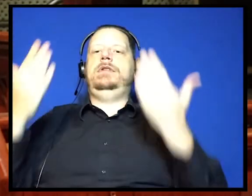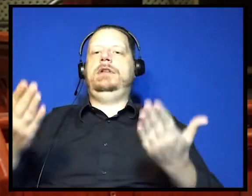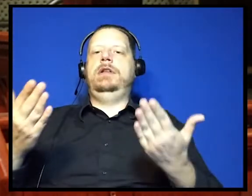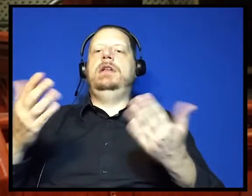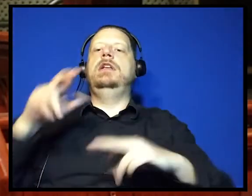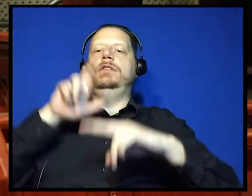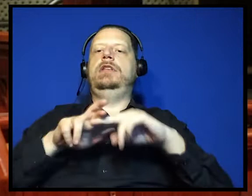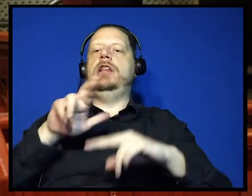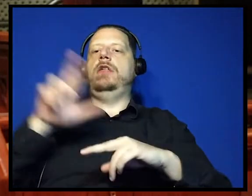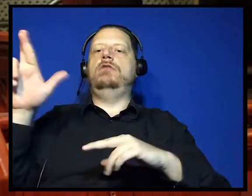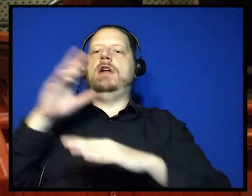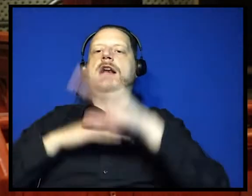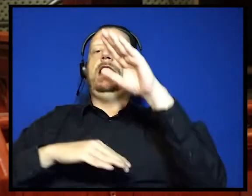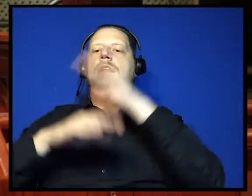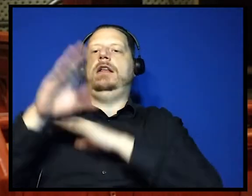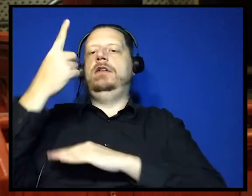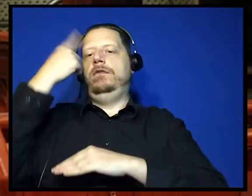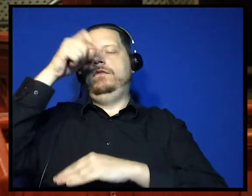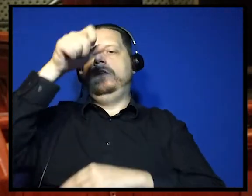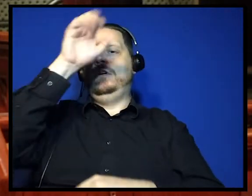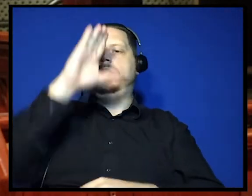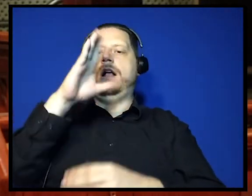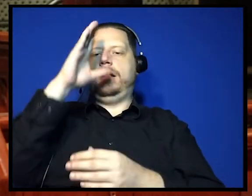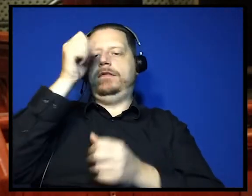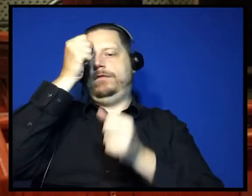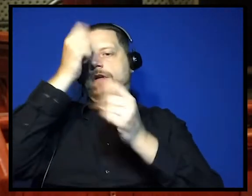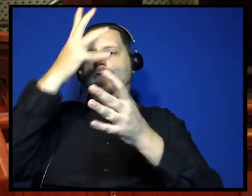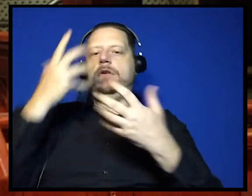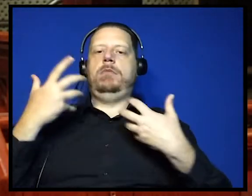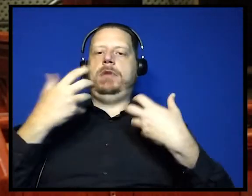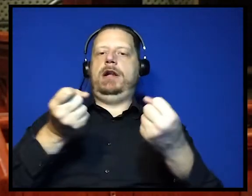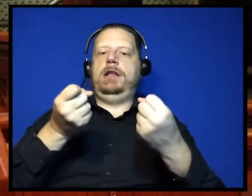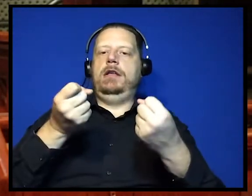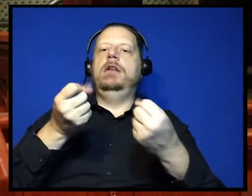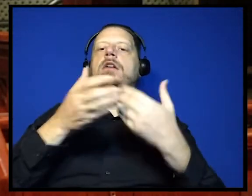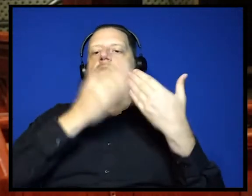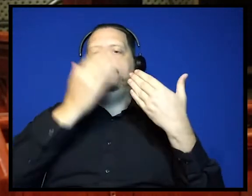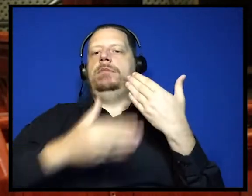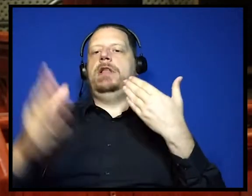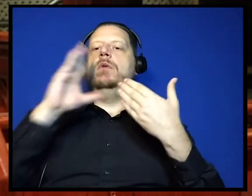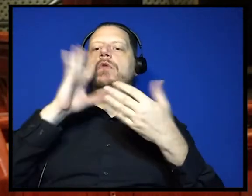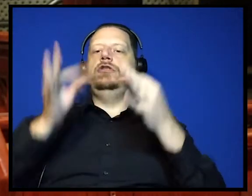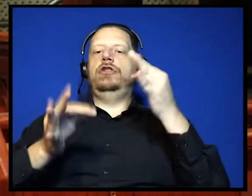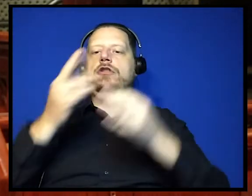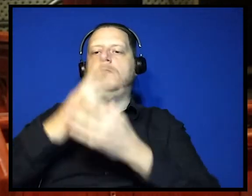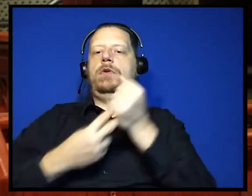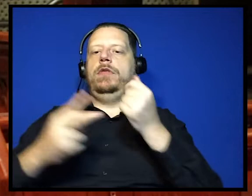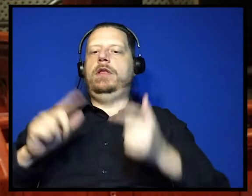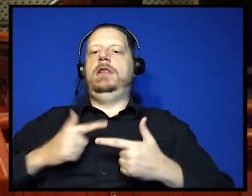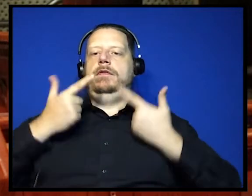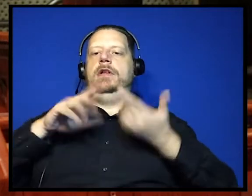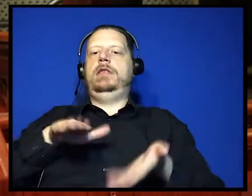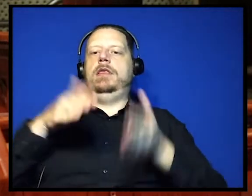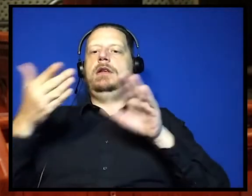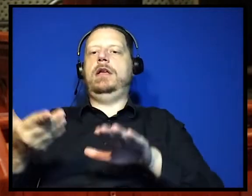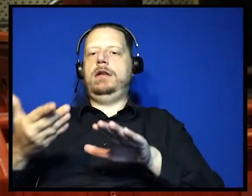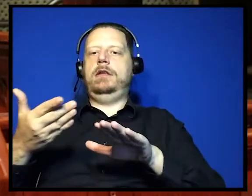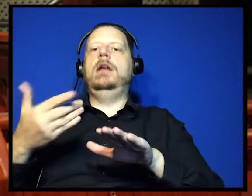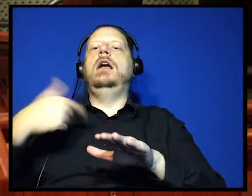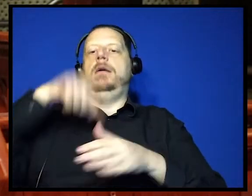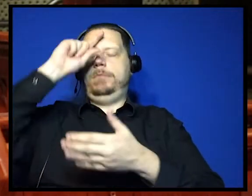heaven and is seated at the right hand of God the Father Almighty. From there, he will come to judge the living and the